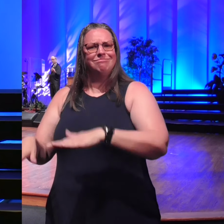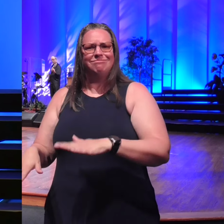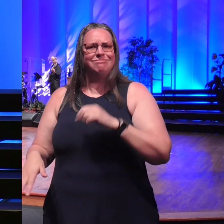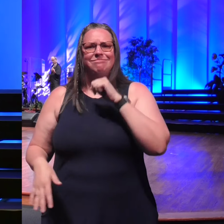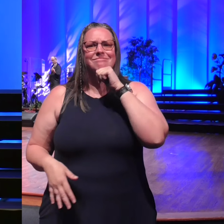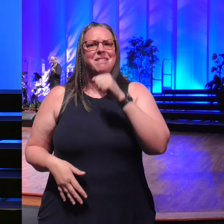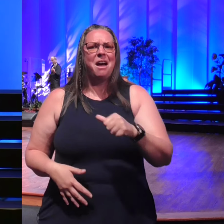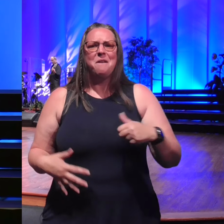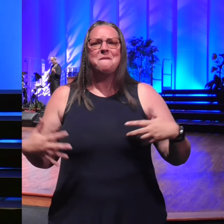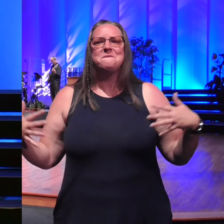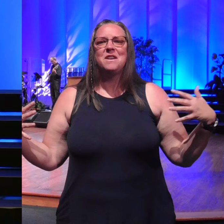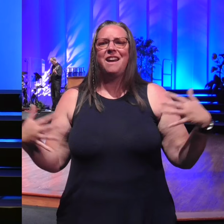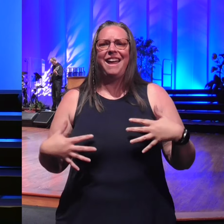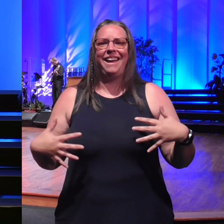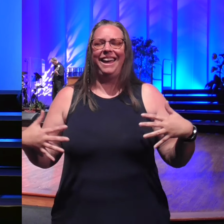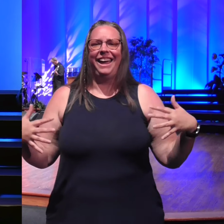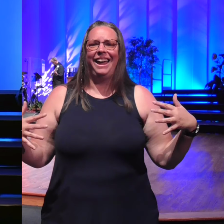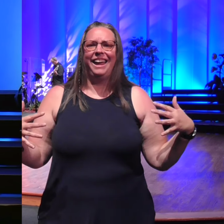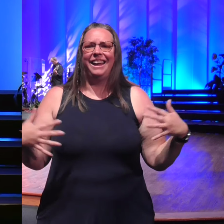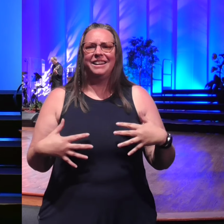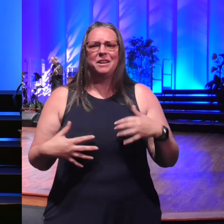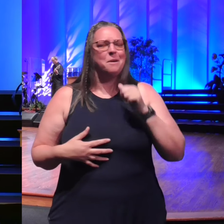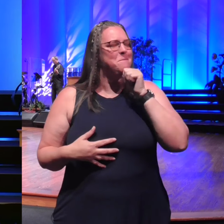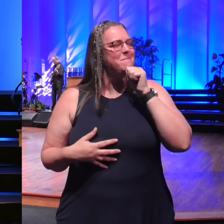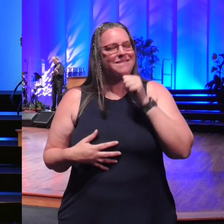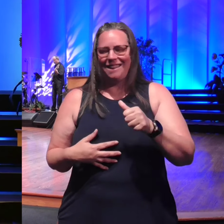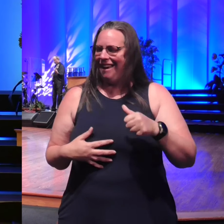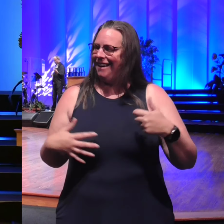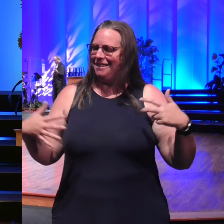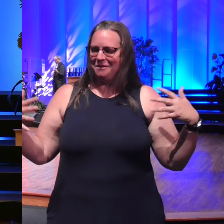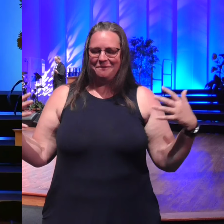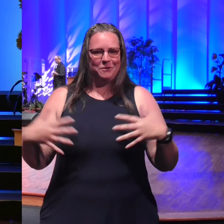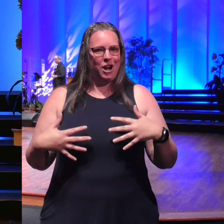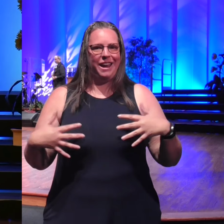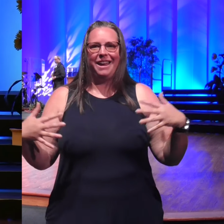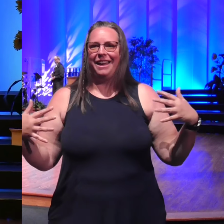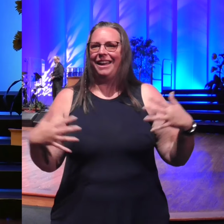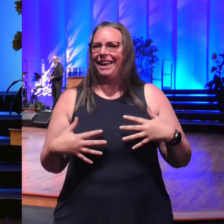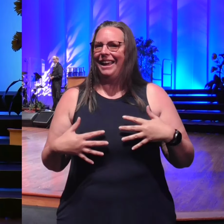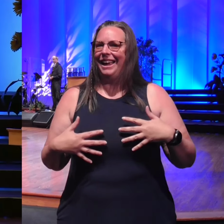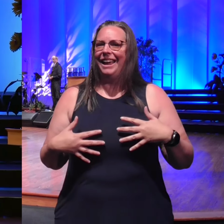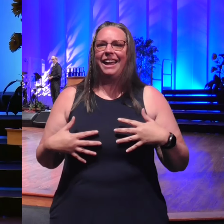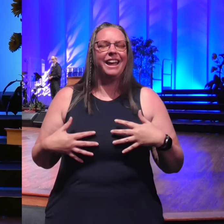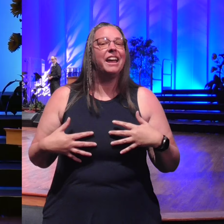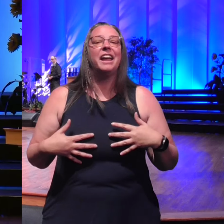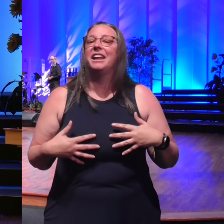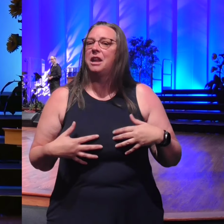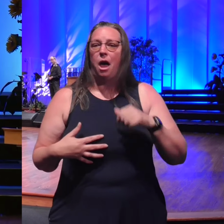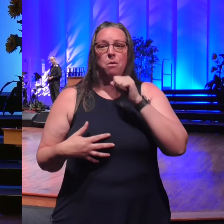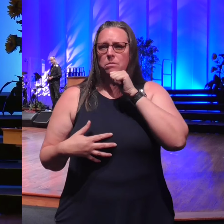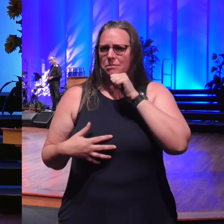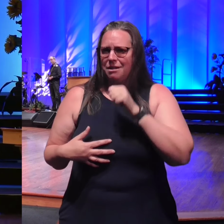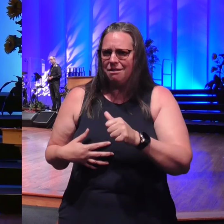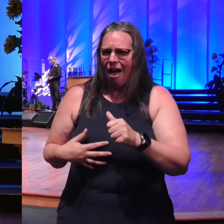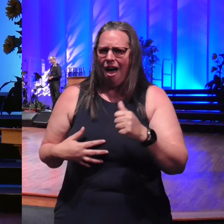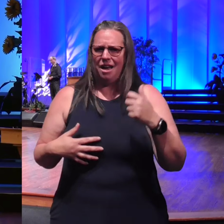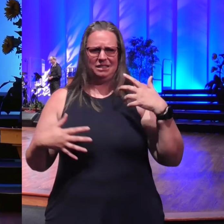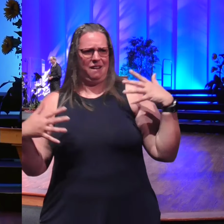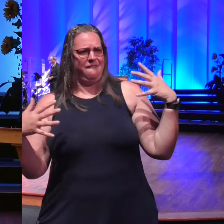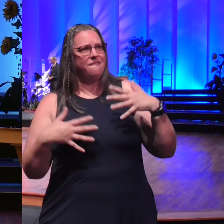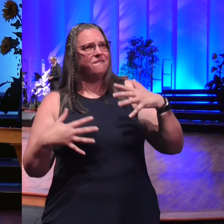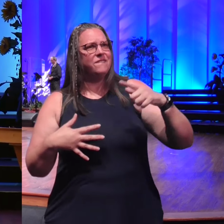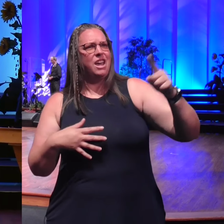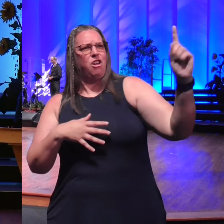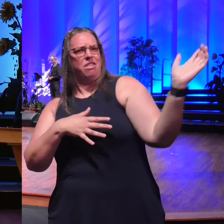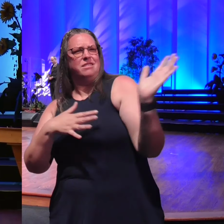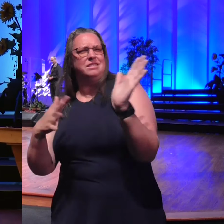be afraid. I'm not gonna be afraid. And I'm not gonna fear the